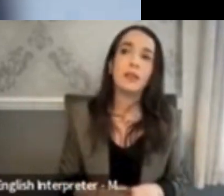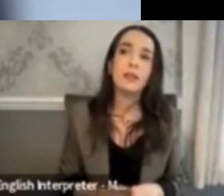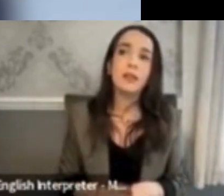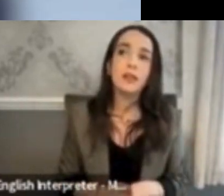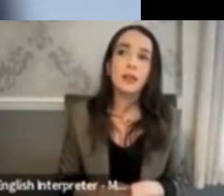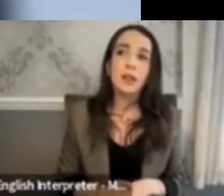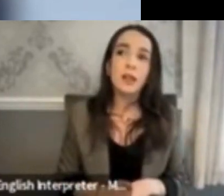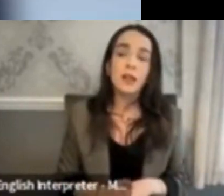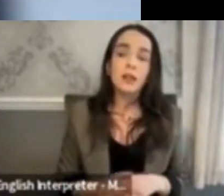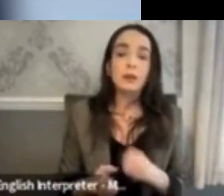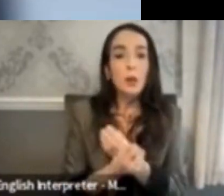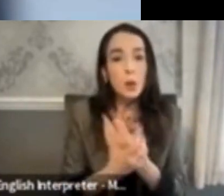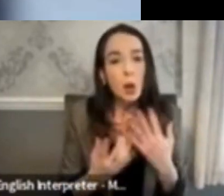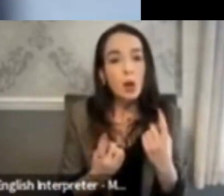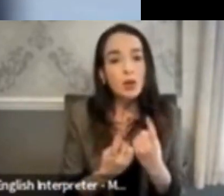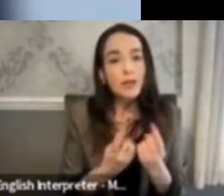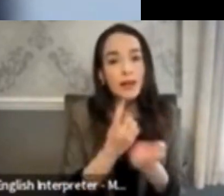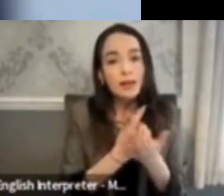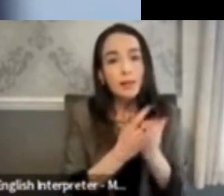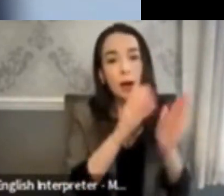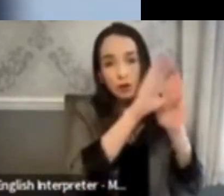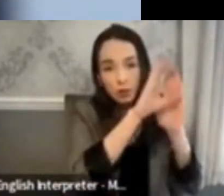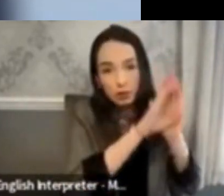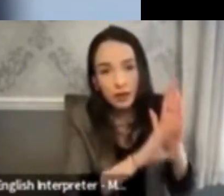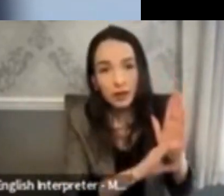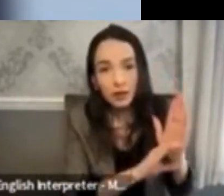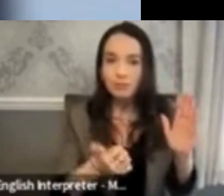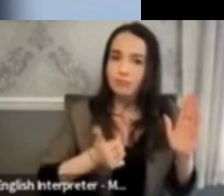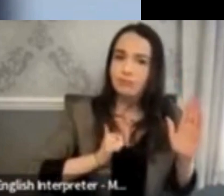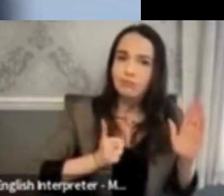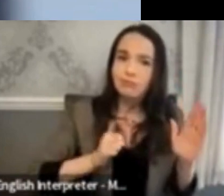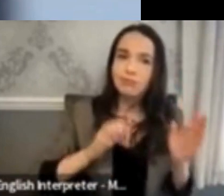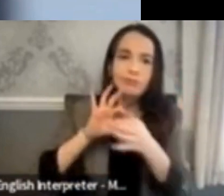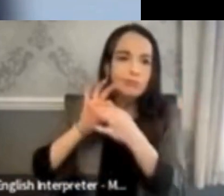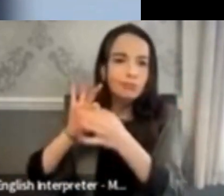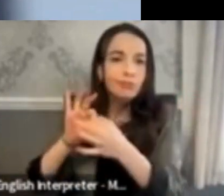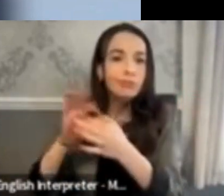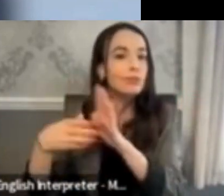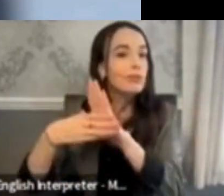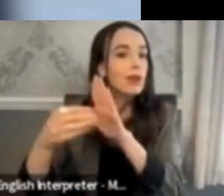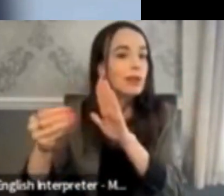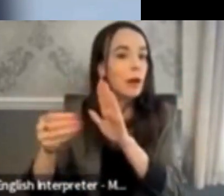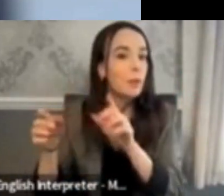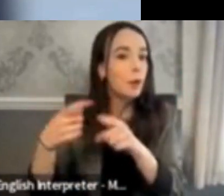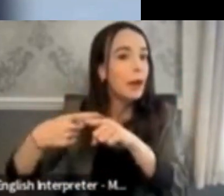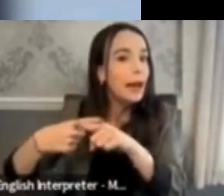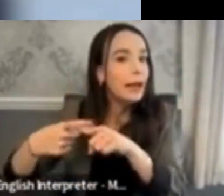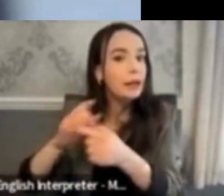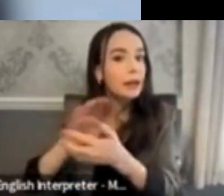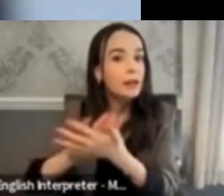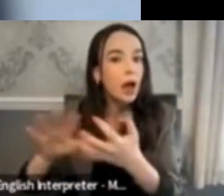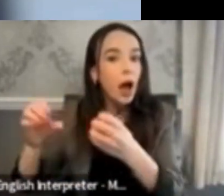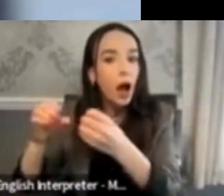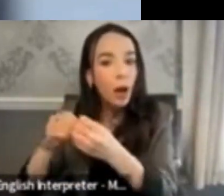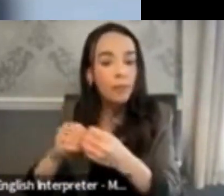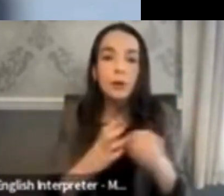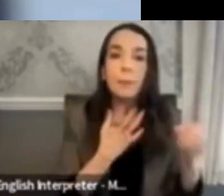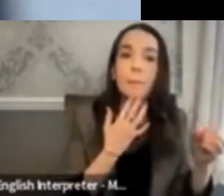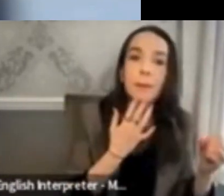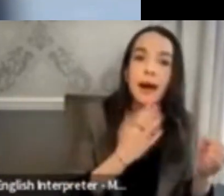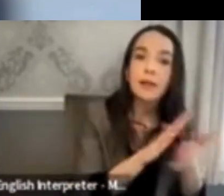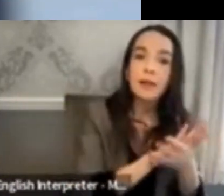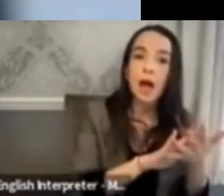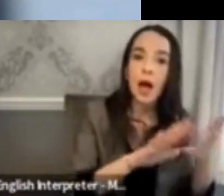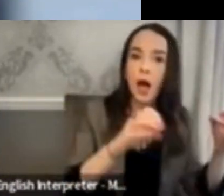department, including expectations about engagement with, say, the English hubs and the maths hubs, which have been